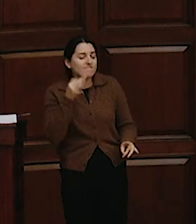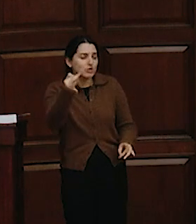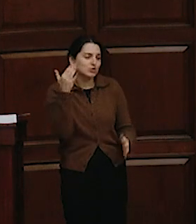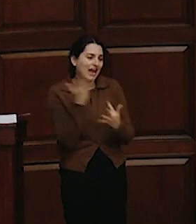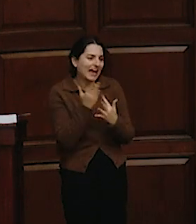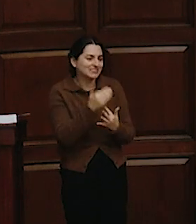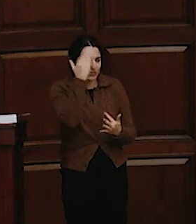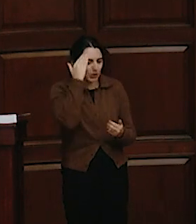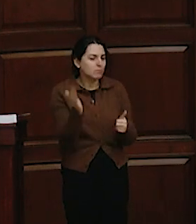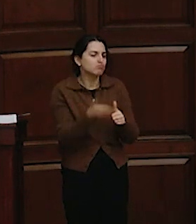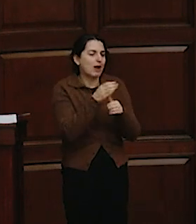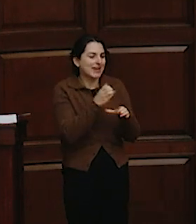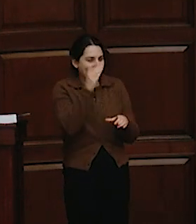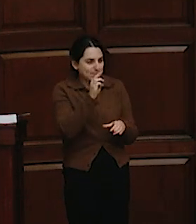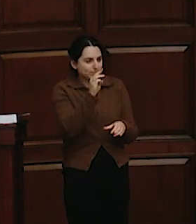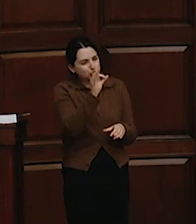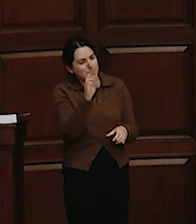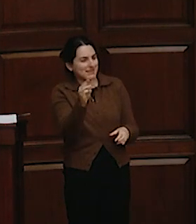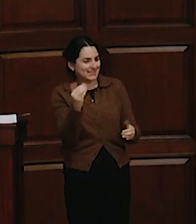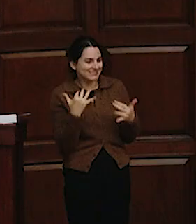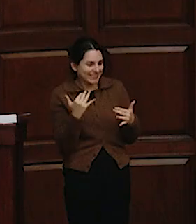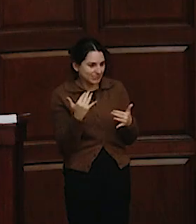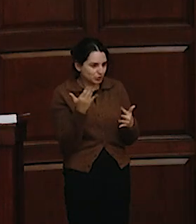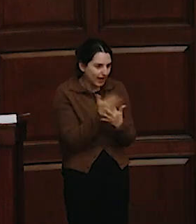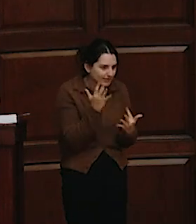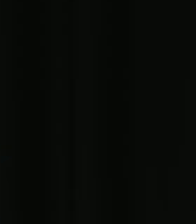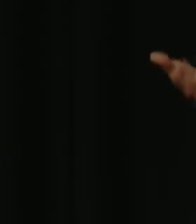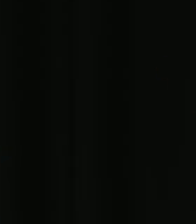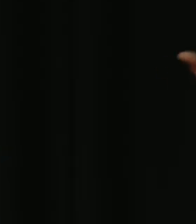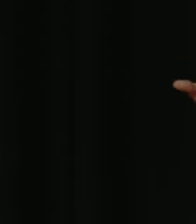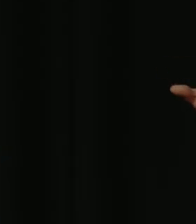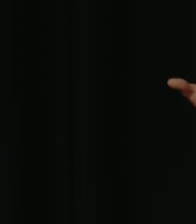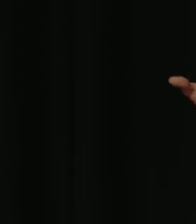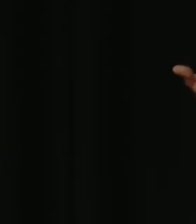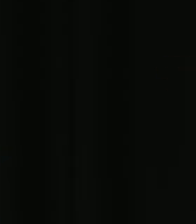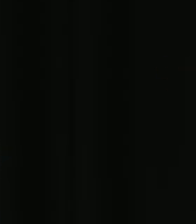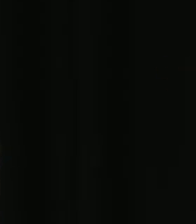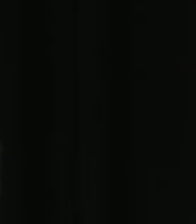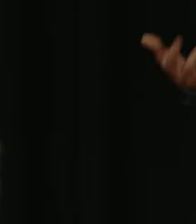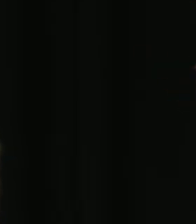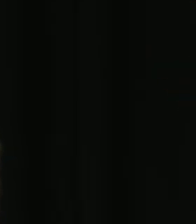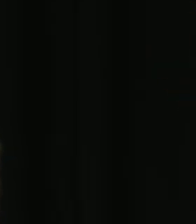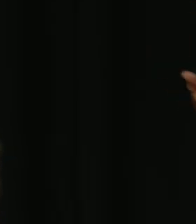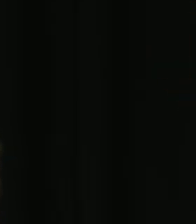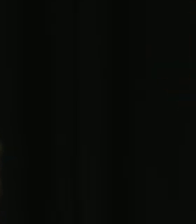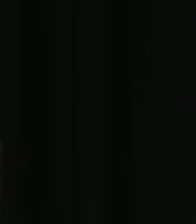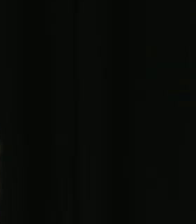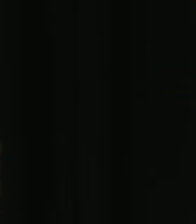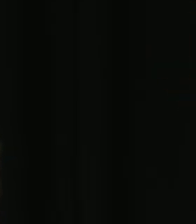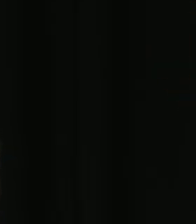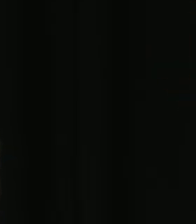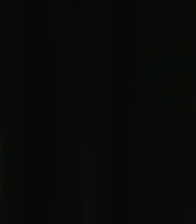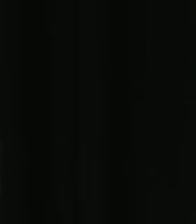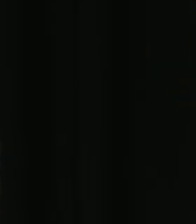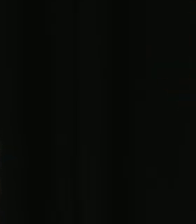some primary care data later in the project, where we will be able to, I suppose, interrogate healthcare use and hospitalisation